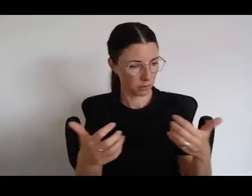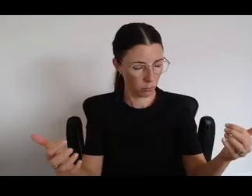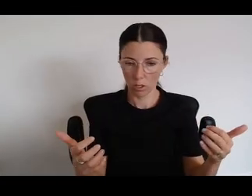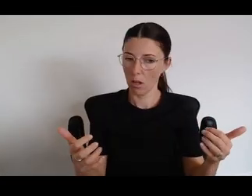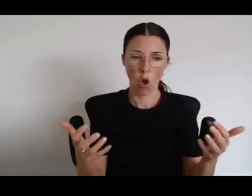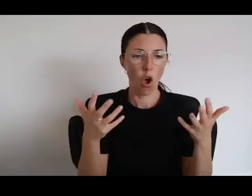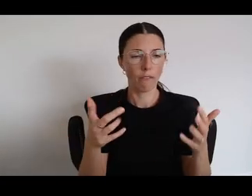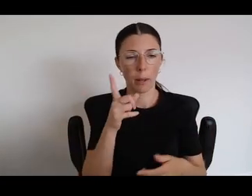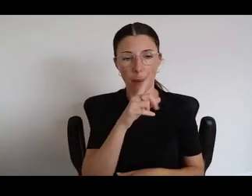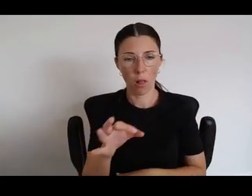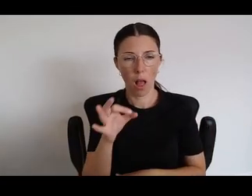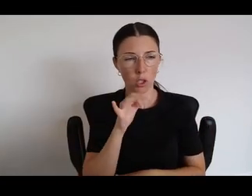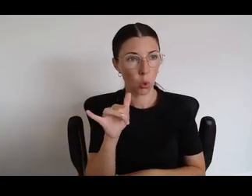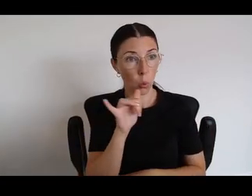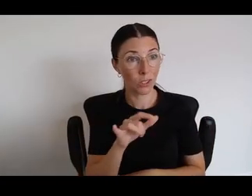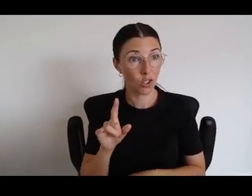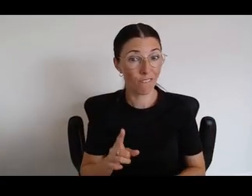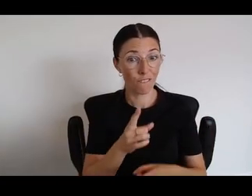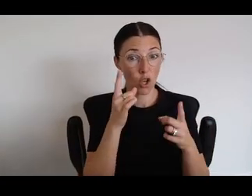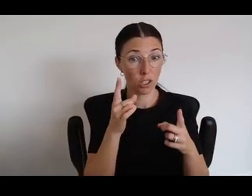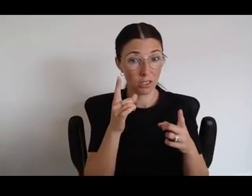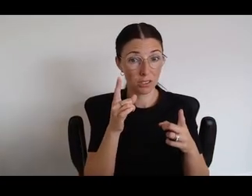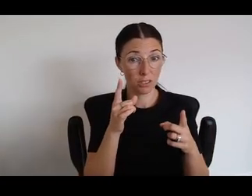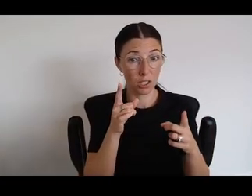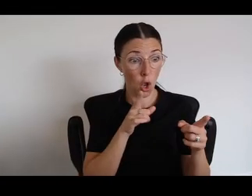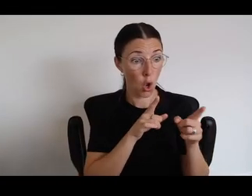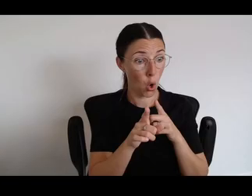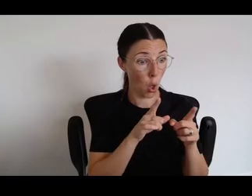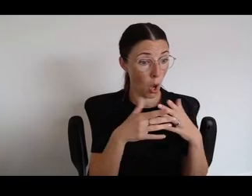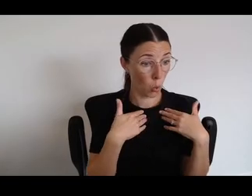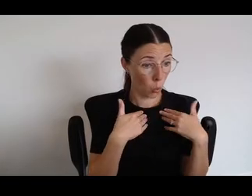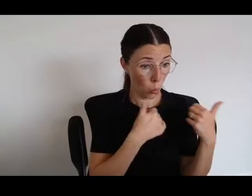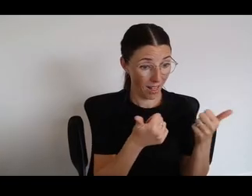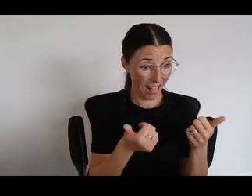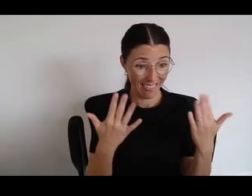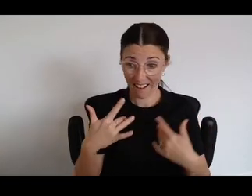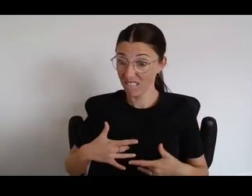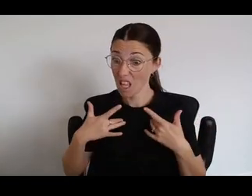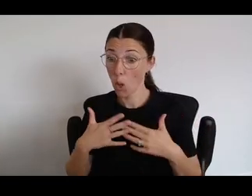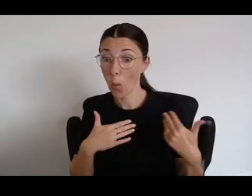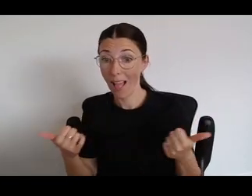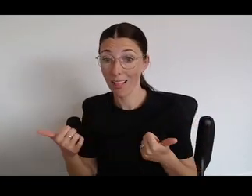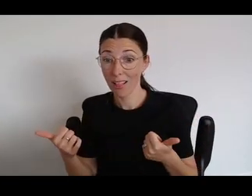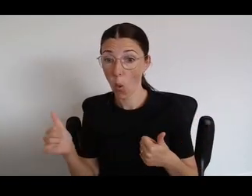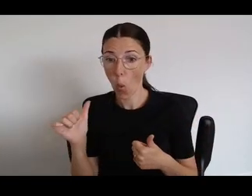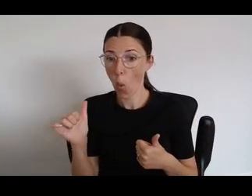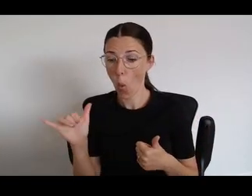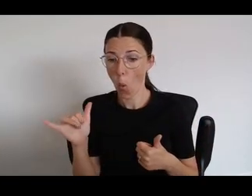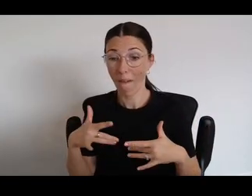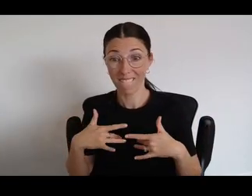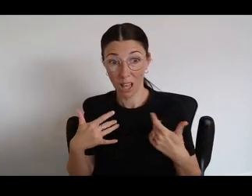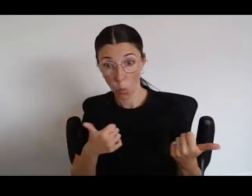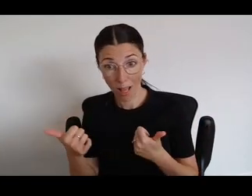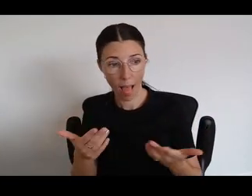comes first? The kids learn well and then they feel well, or that they feel well and then they learn? Silly